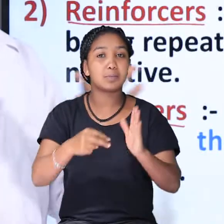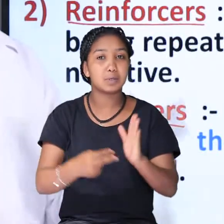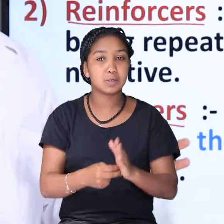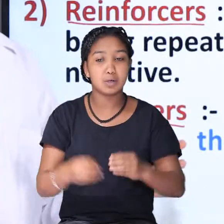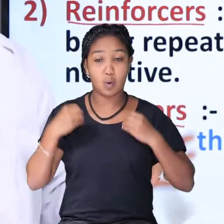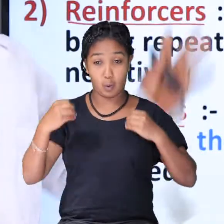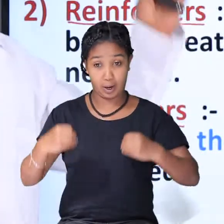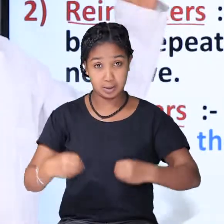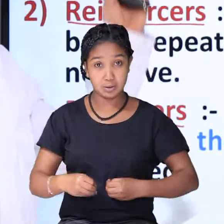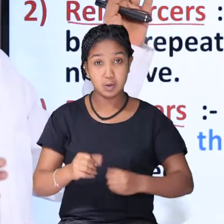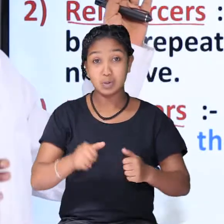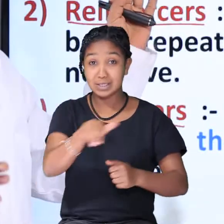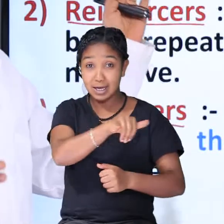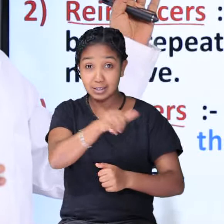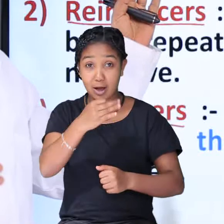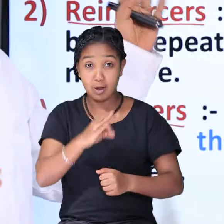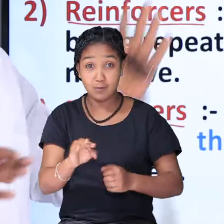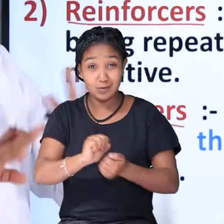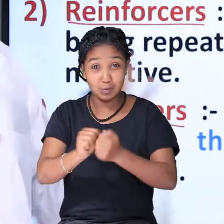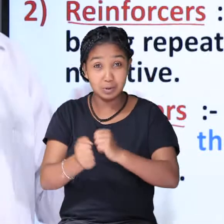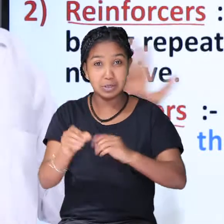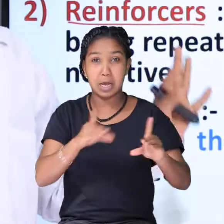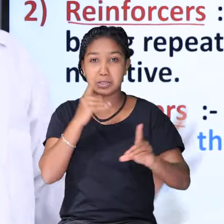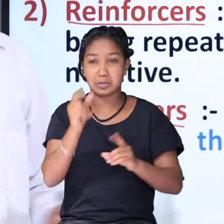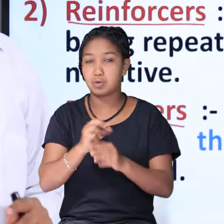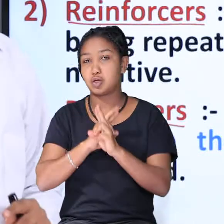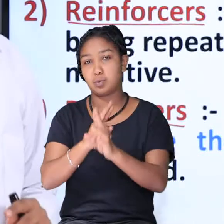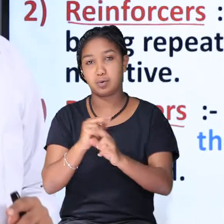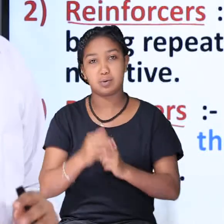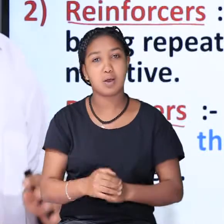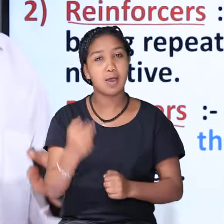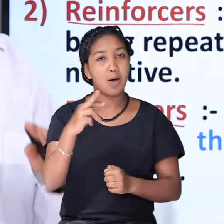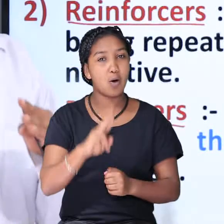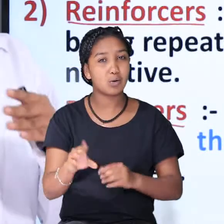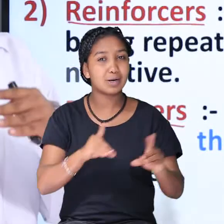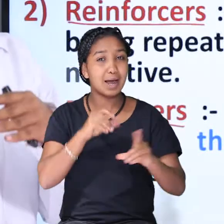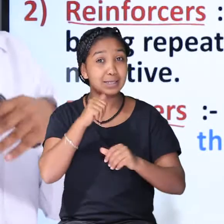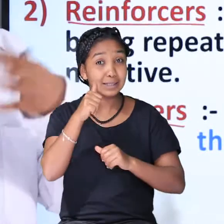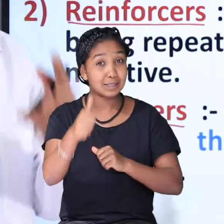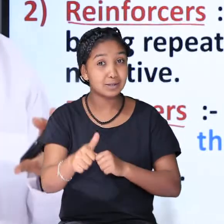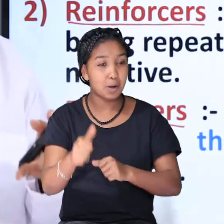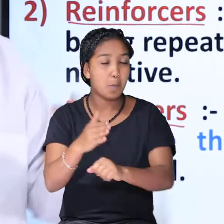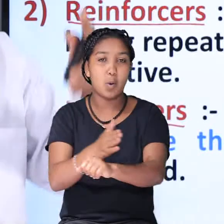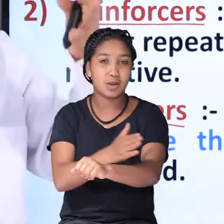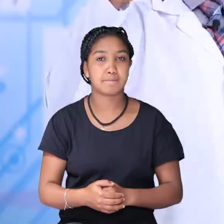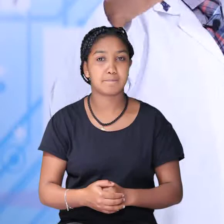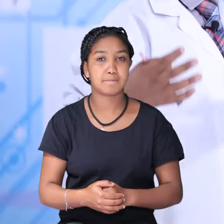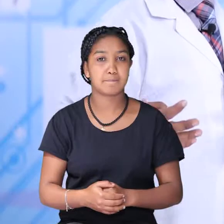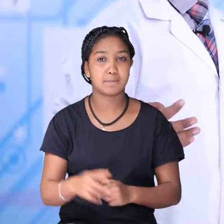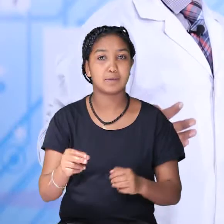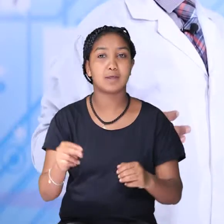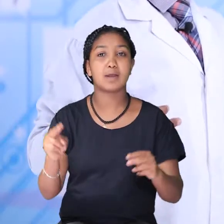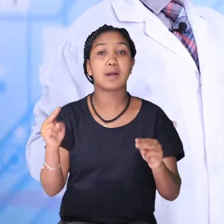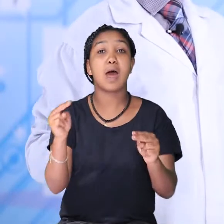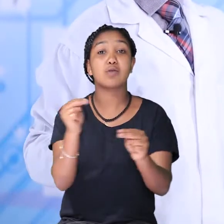the organisms with such kind of a stimulus doesn't respond or doesn't modify the